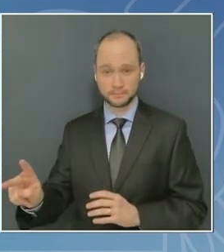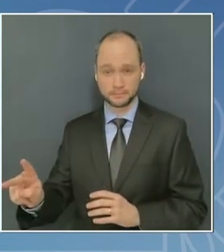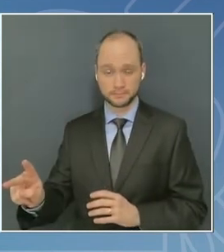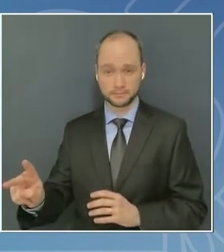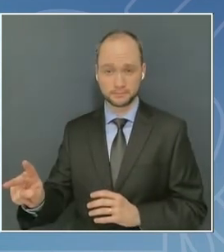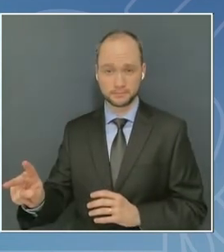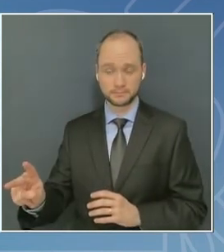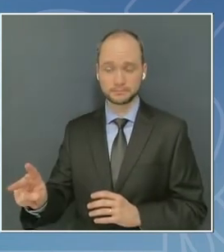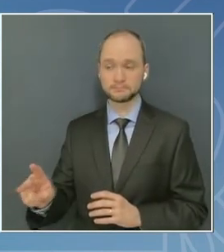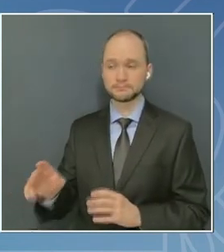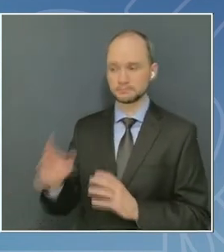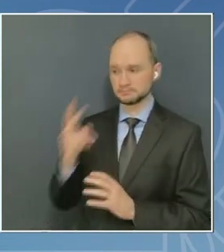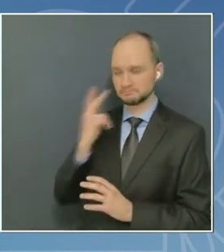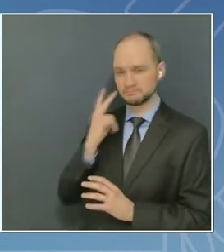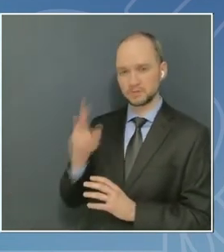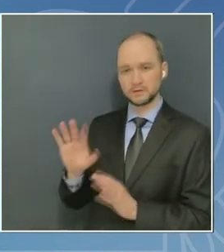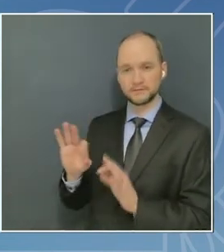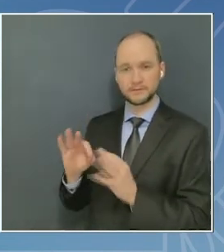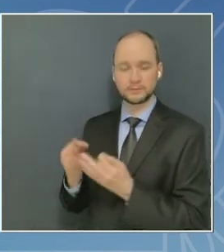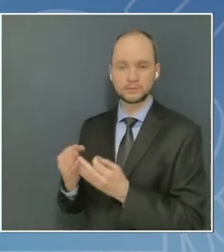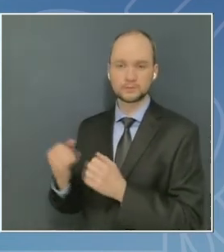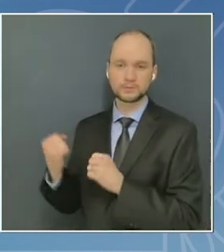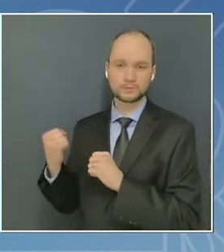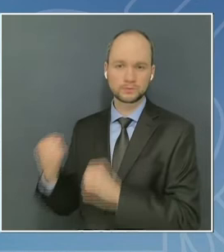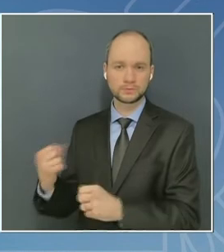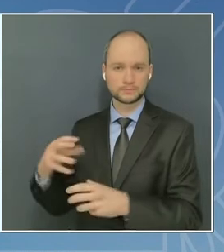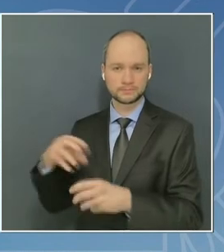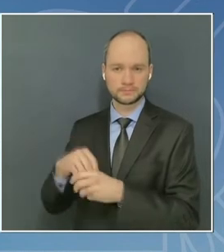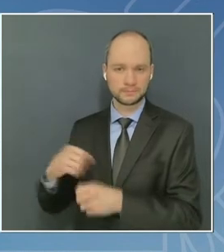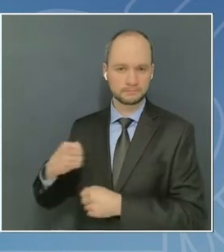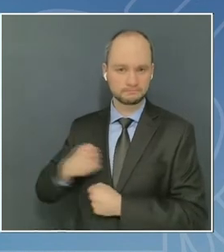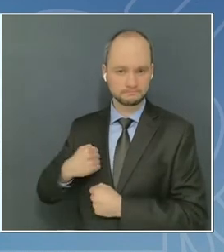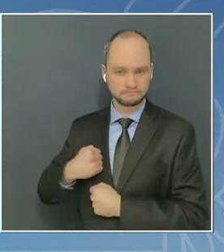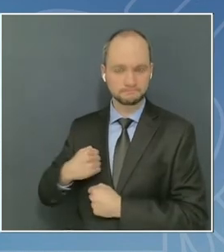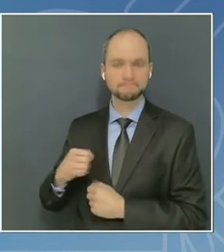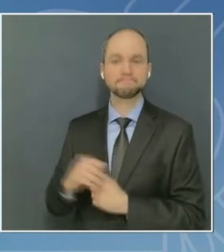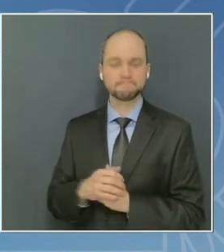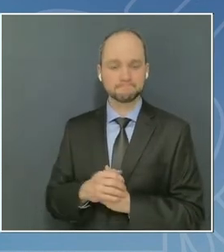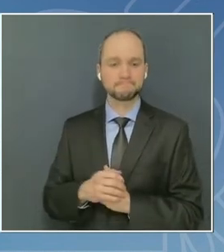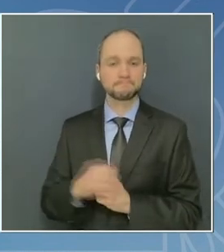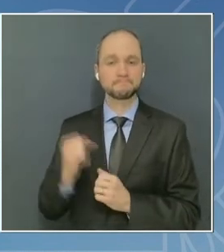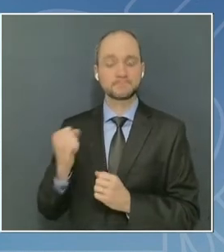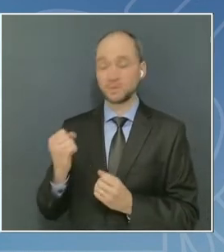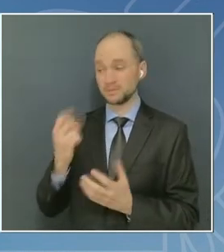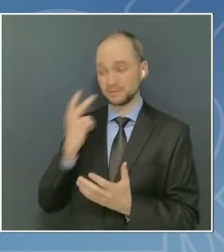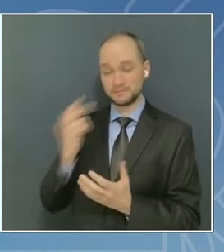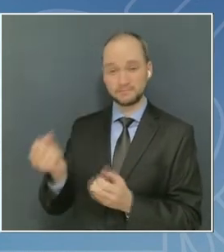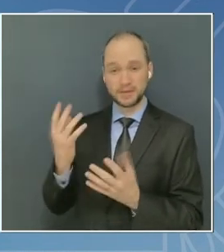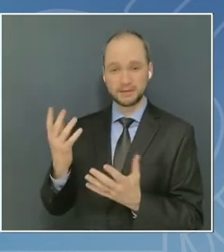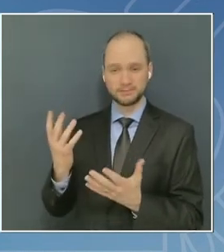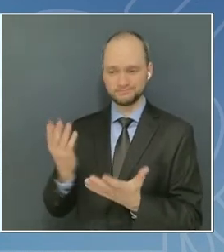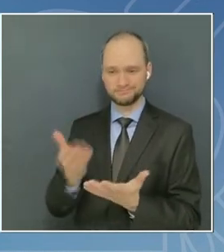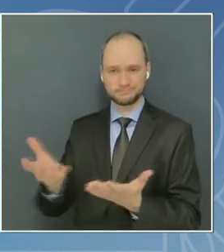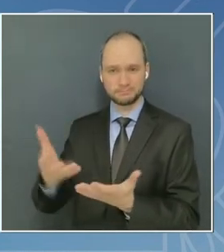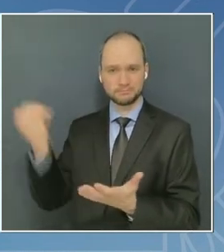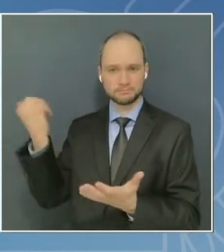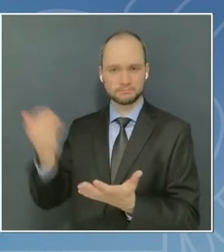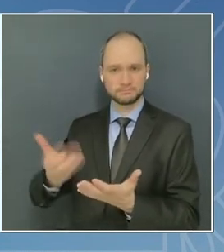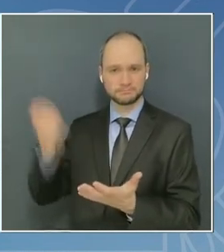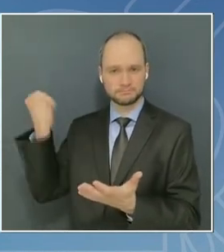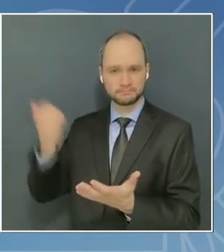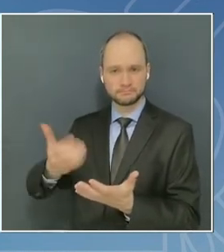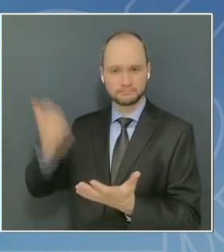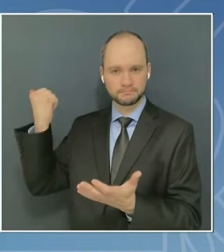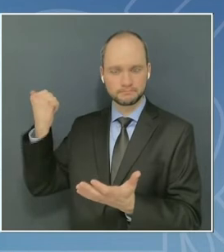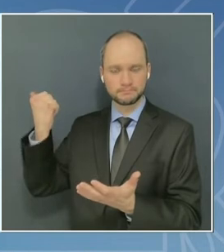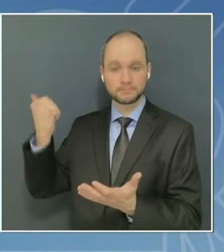her family was really involved in the military. And so many things were taken away, and they made a plan. Of the